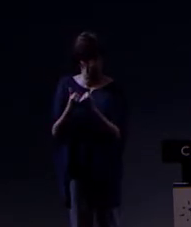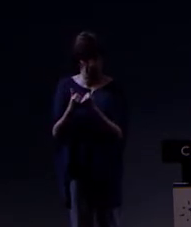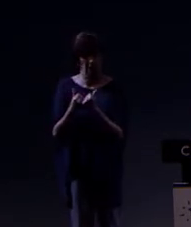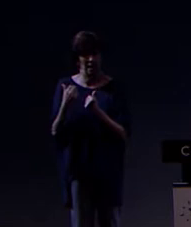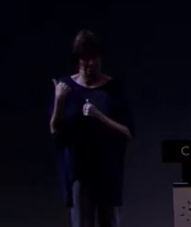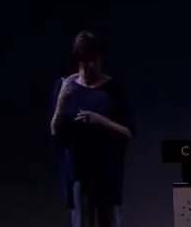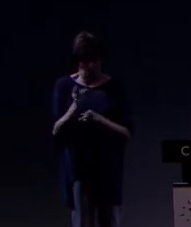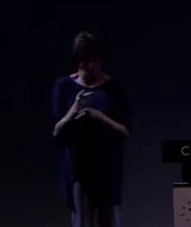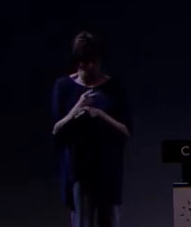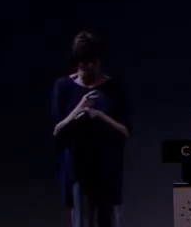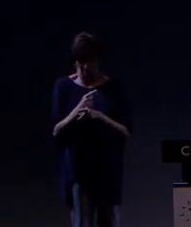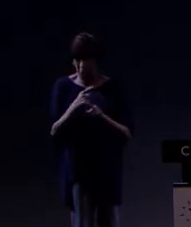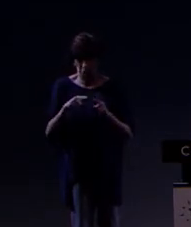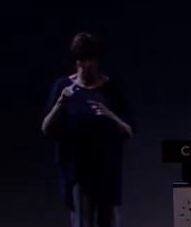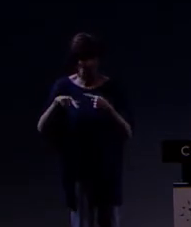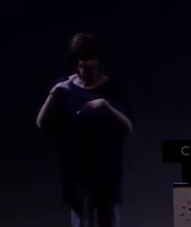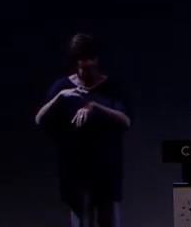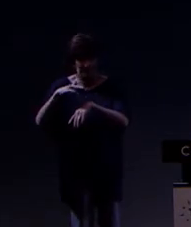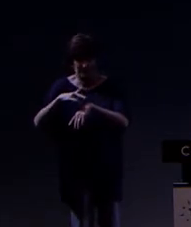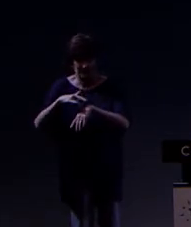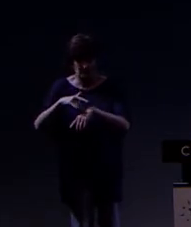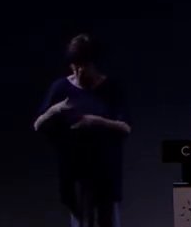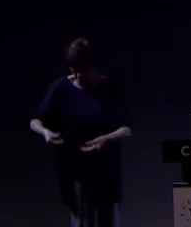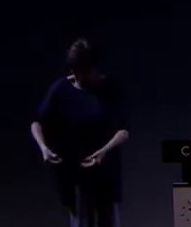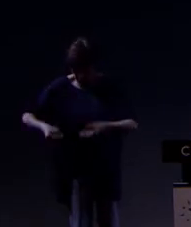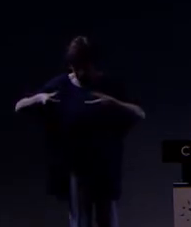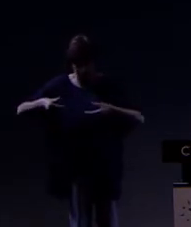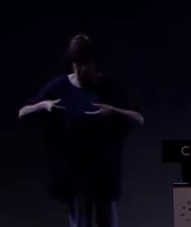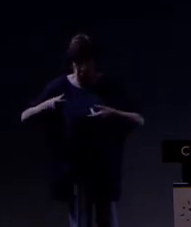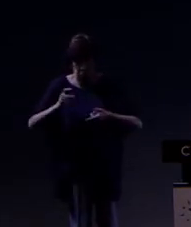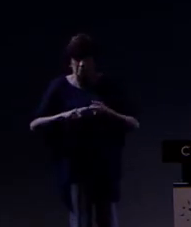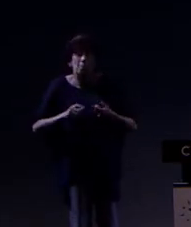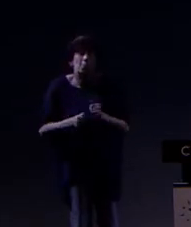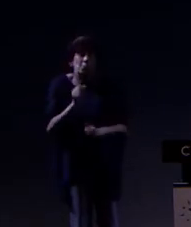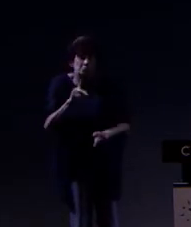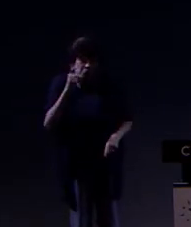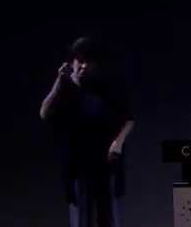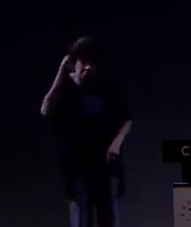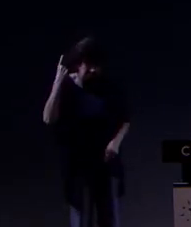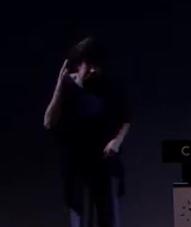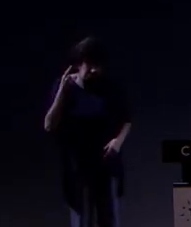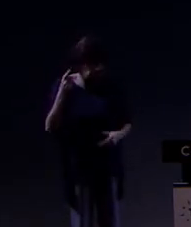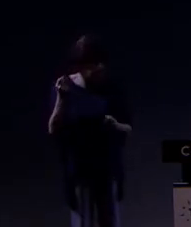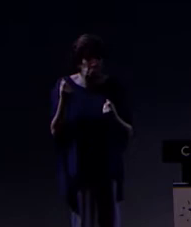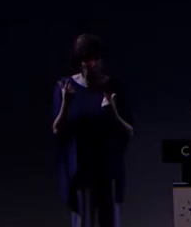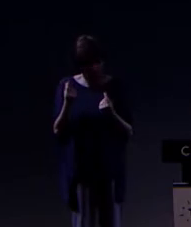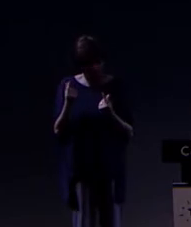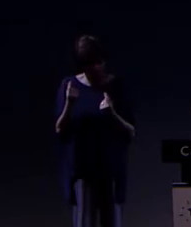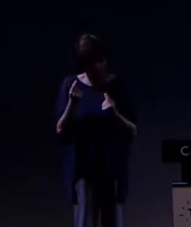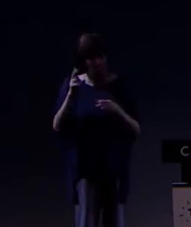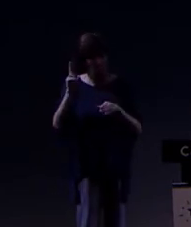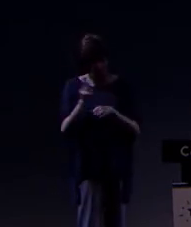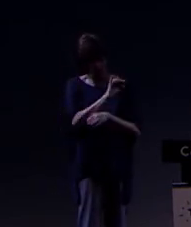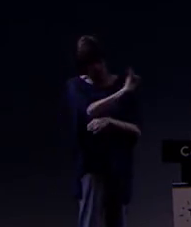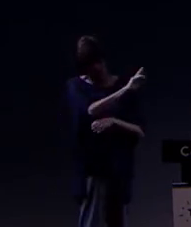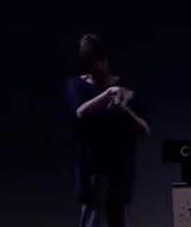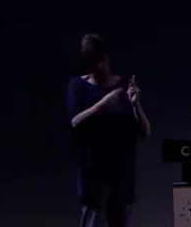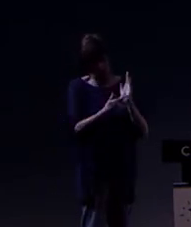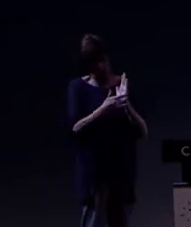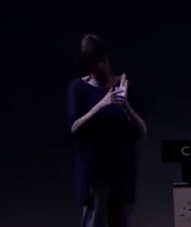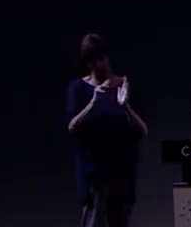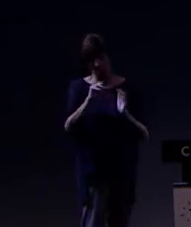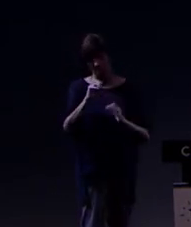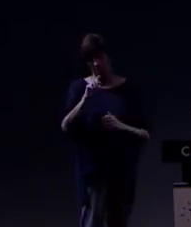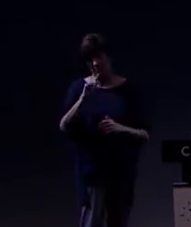no substance. You can't pick it up, you can't touch it. Most people can't even understand it. So what they did is that they used these techniques of media